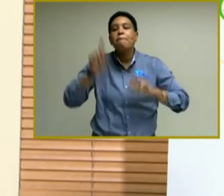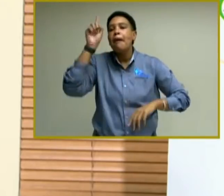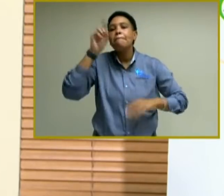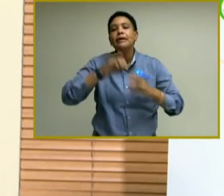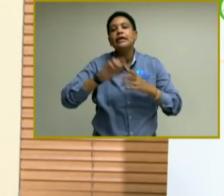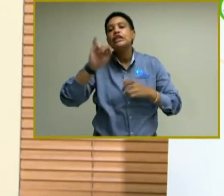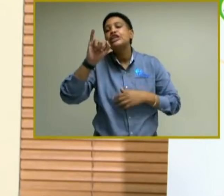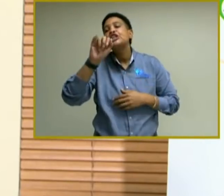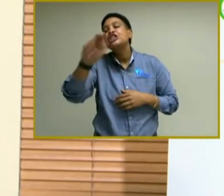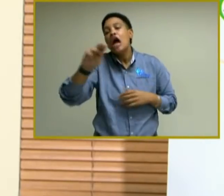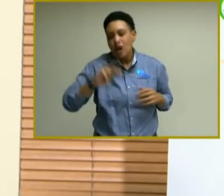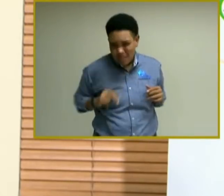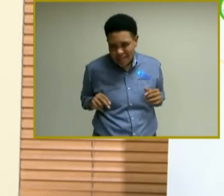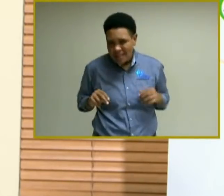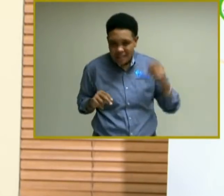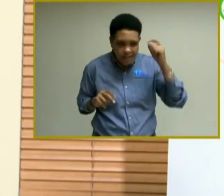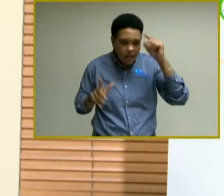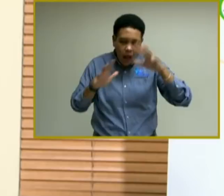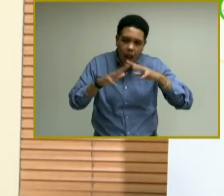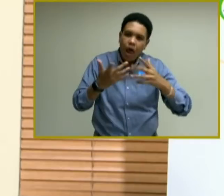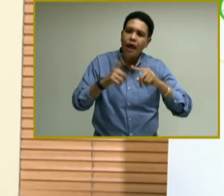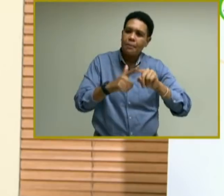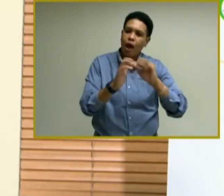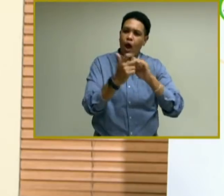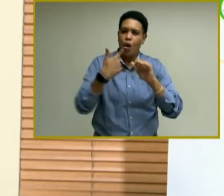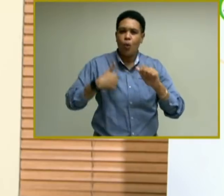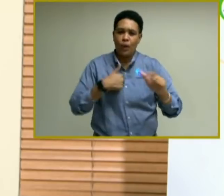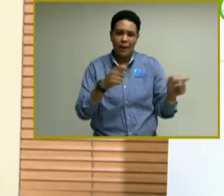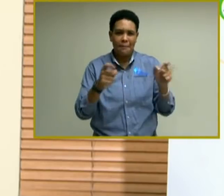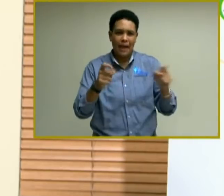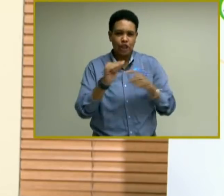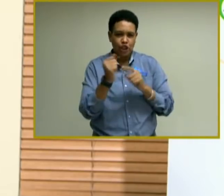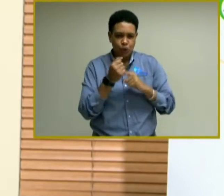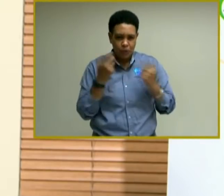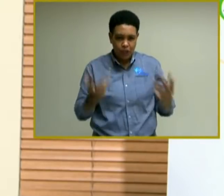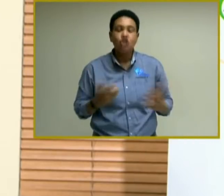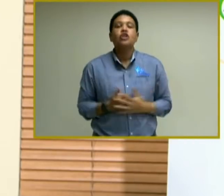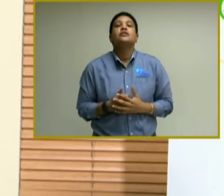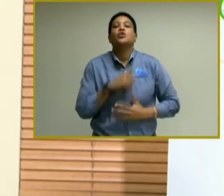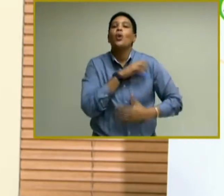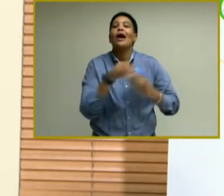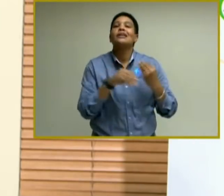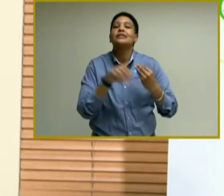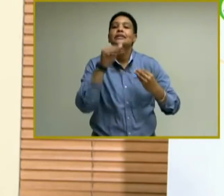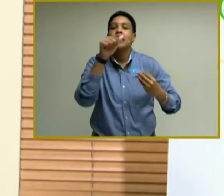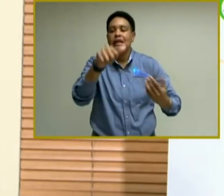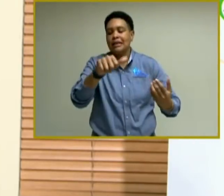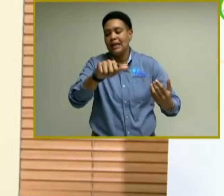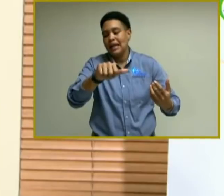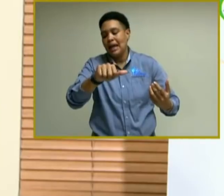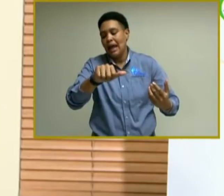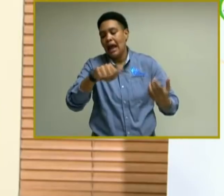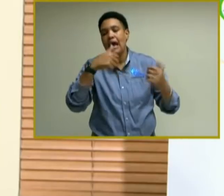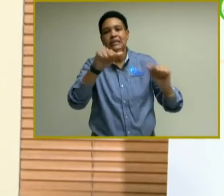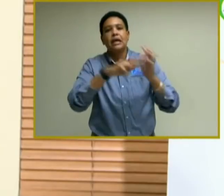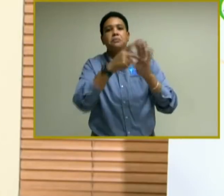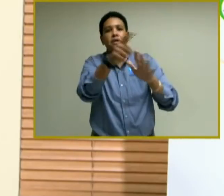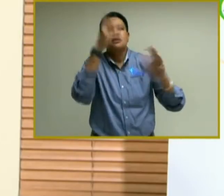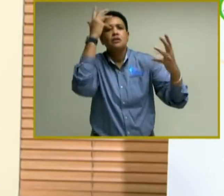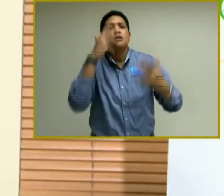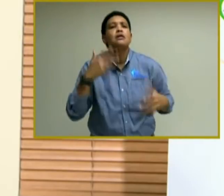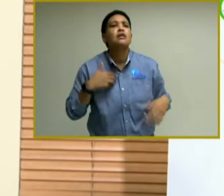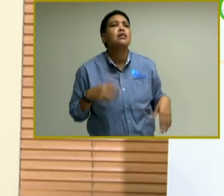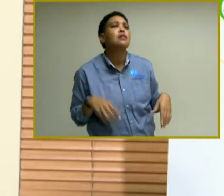January. Of course, a lot depends on how we manage the situation. And so it's not an attempt at doom and gloom, but